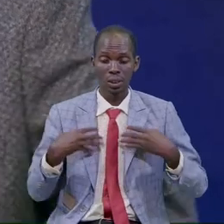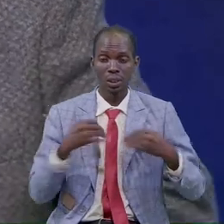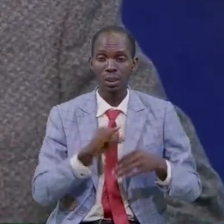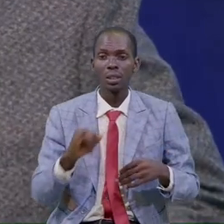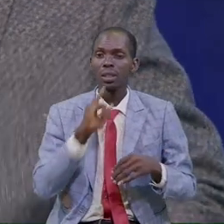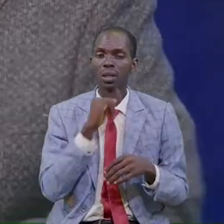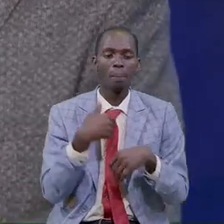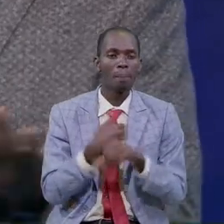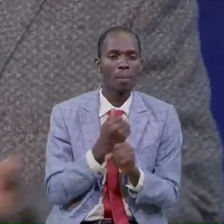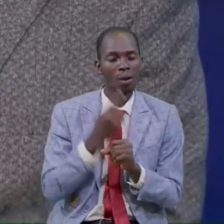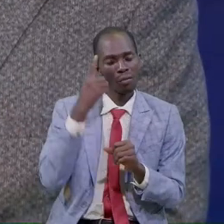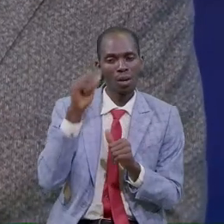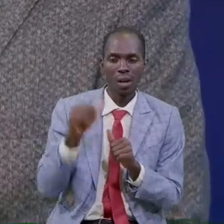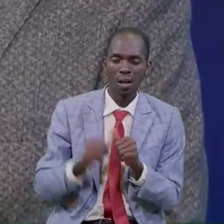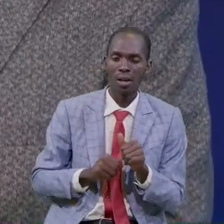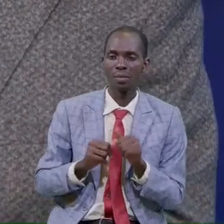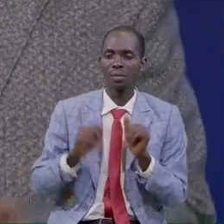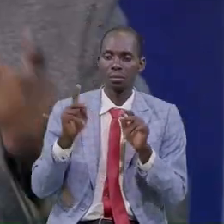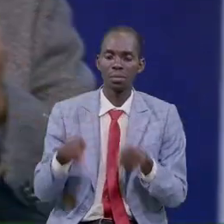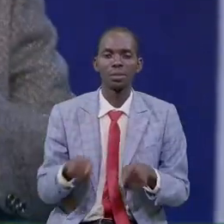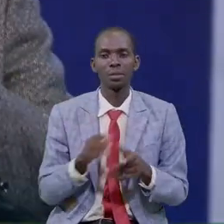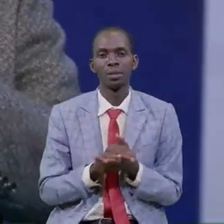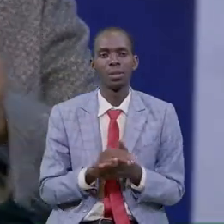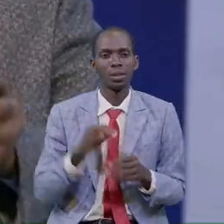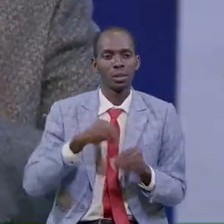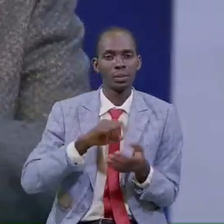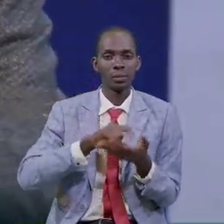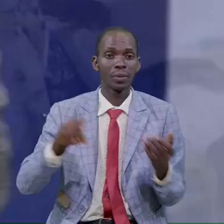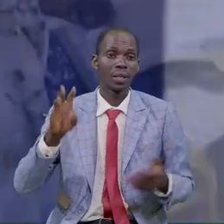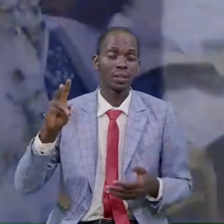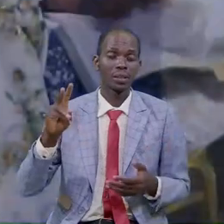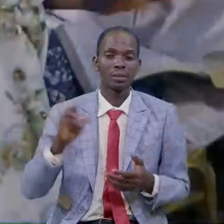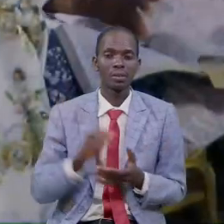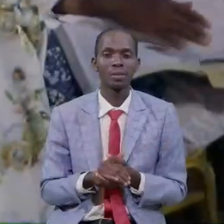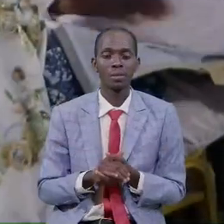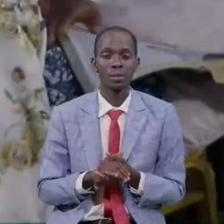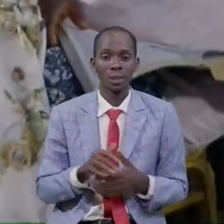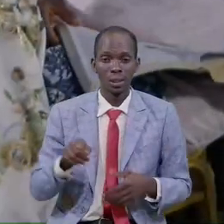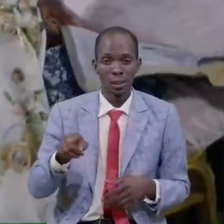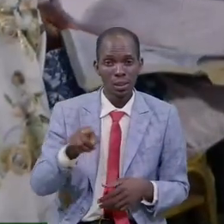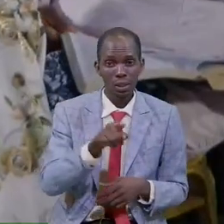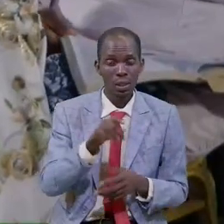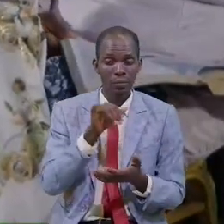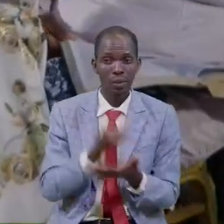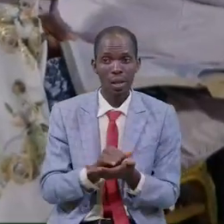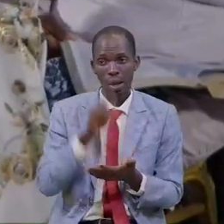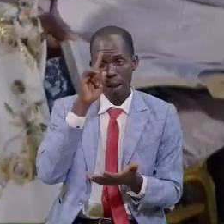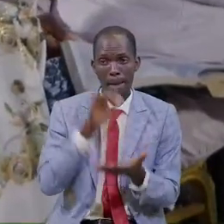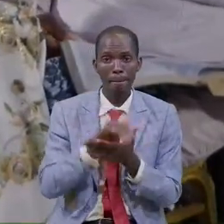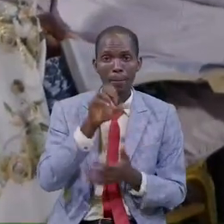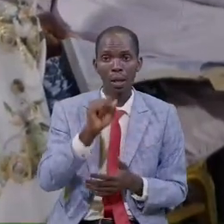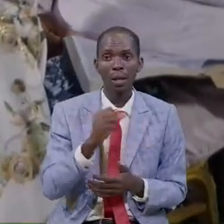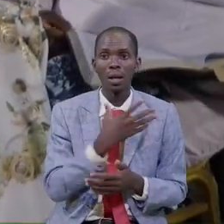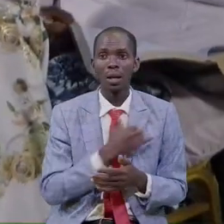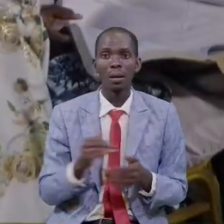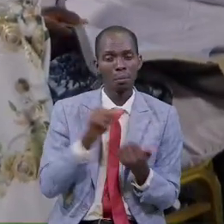creature. Verse 16. He that believeth and is baptized shall be saved,